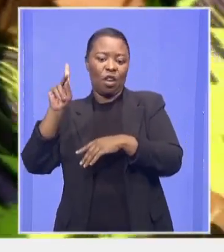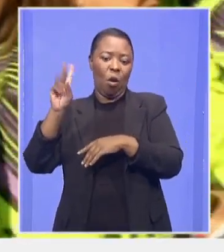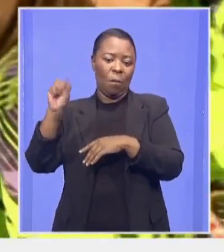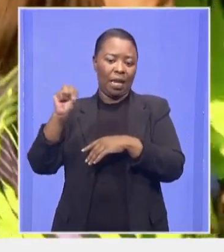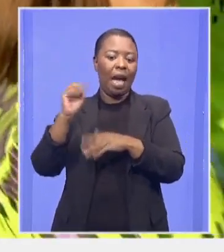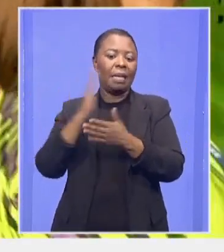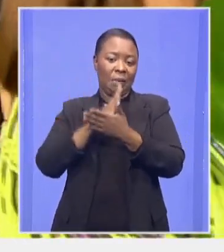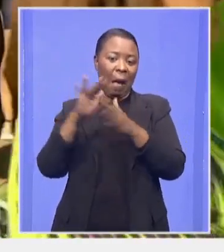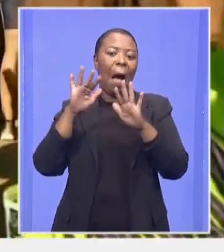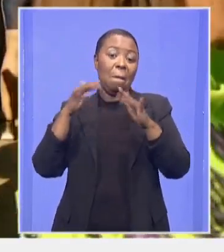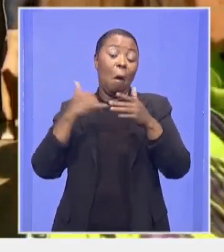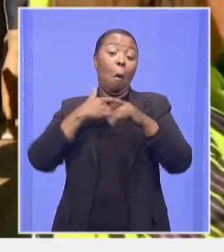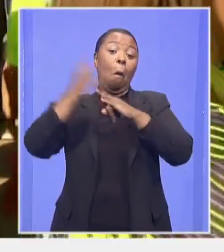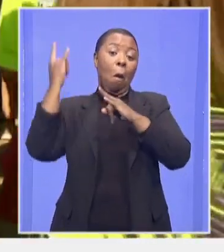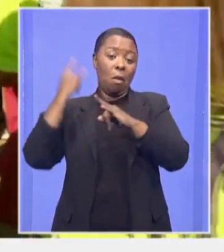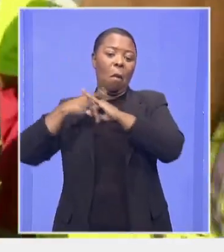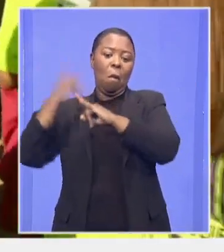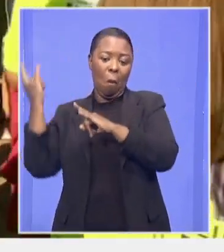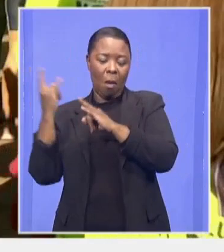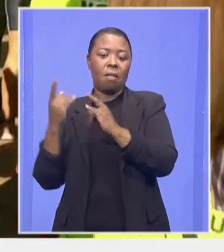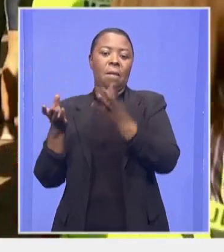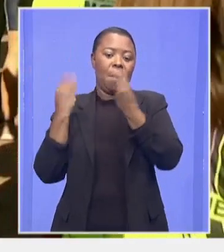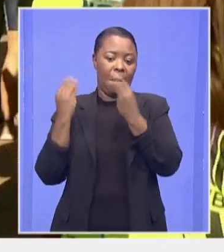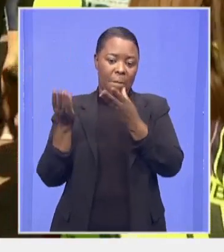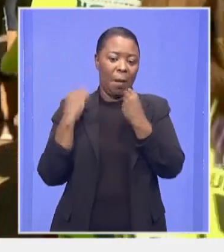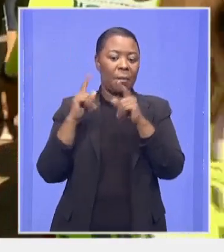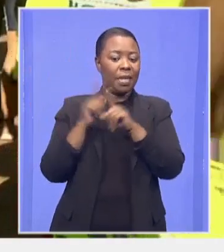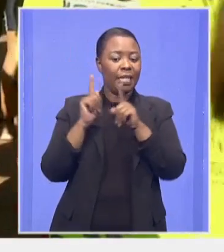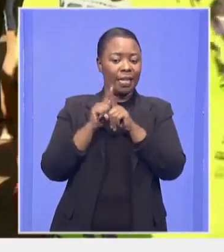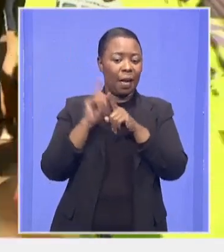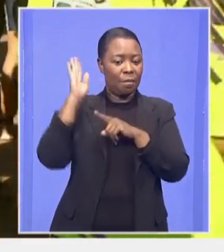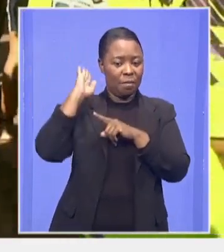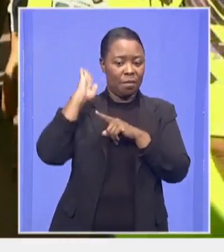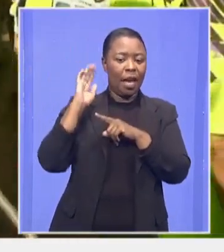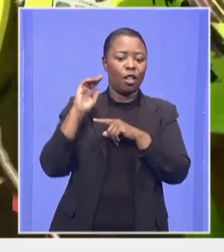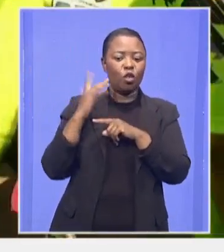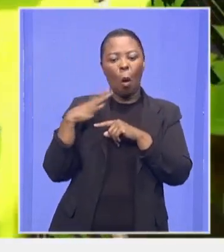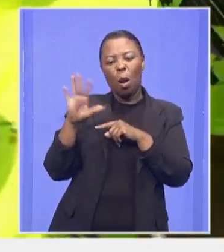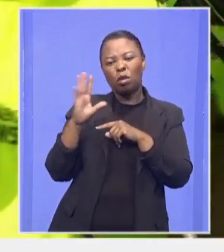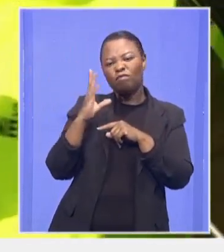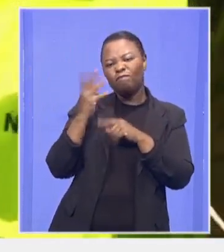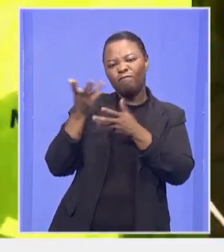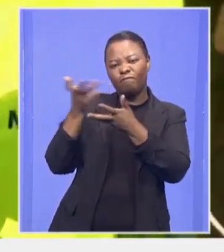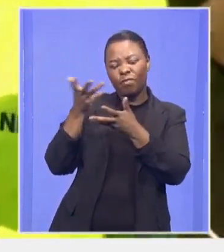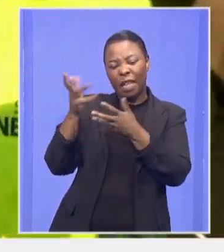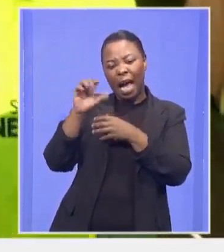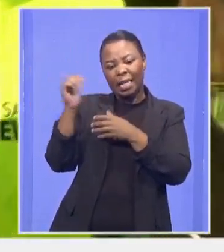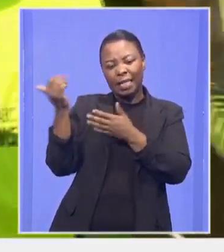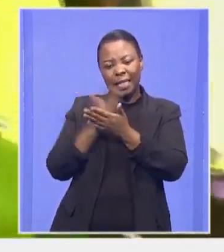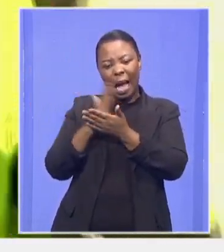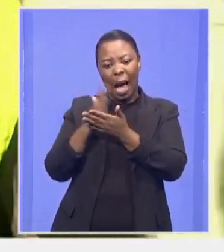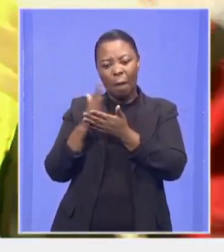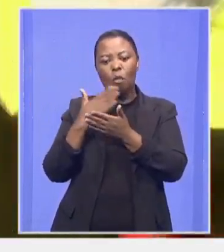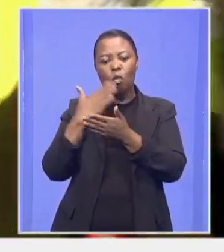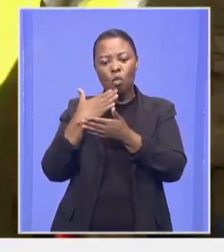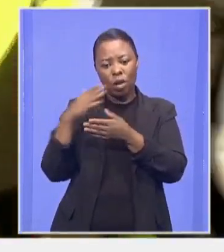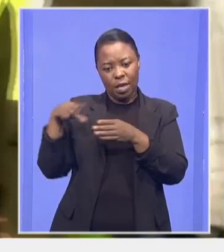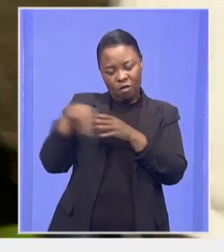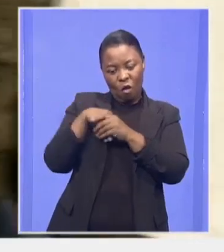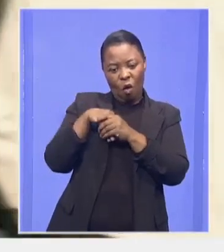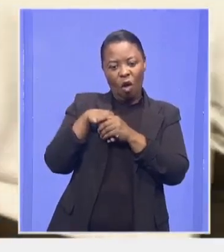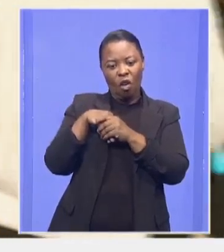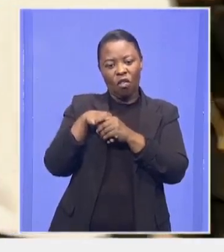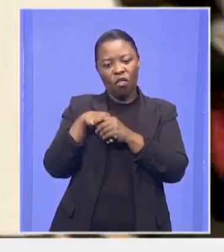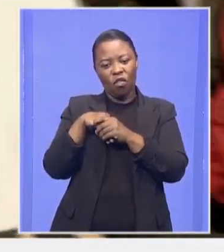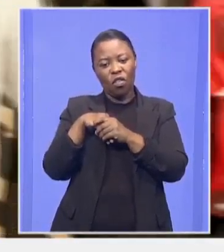in those categories are being given prizes behind me. But I will try and speak to some of the participants who took part in this